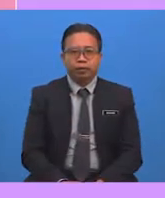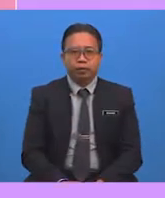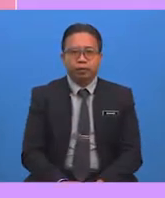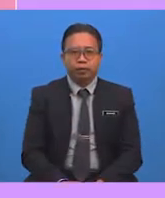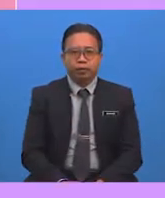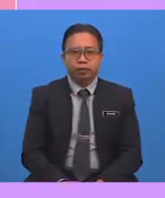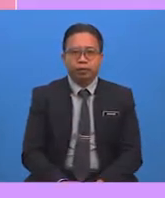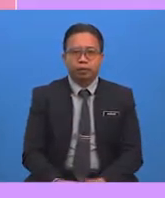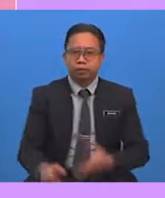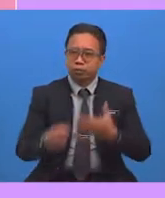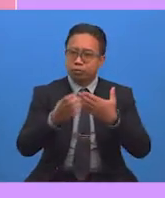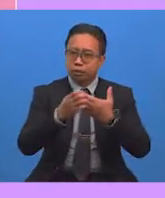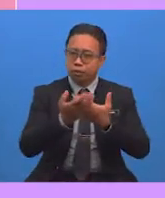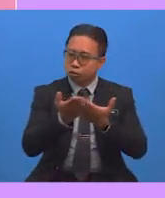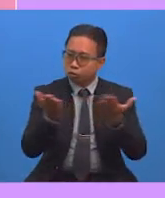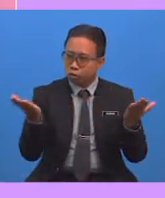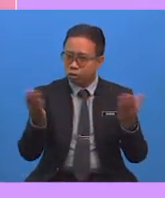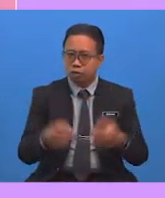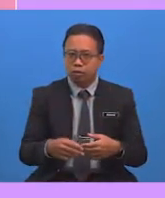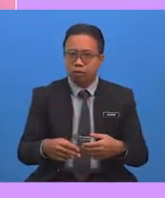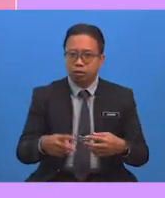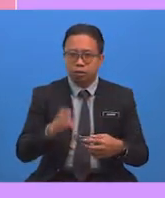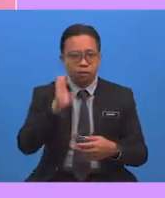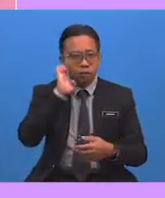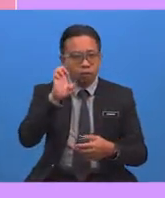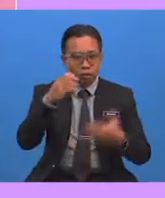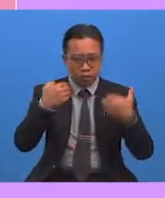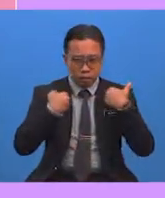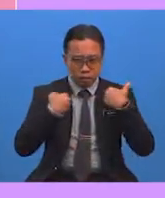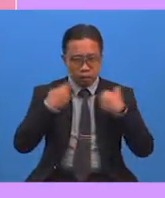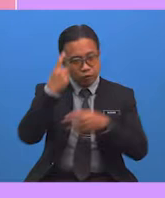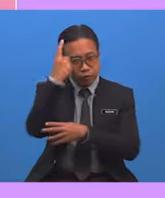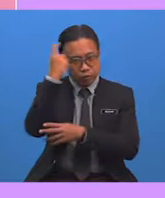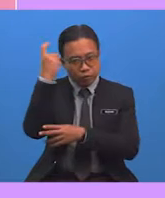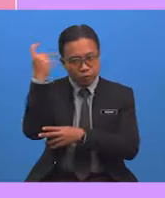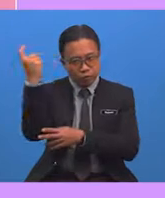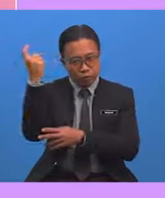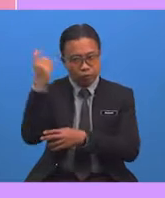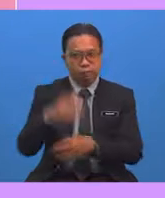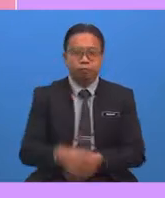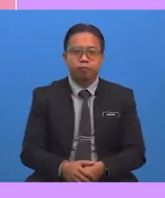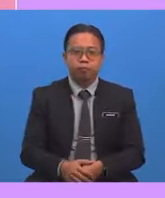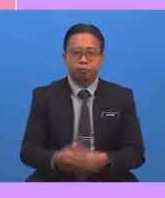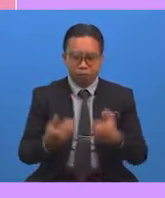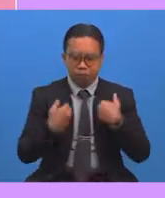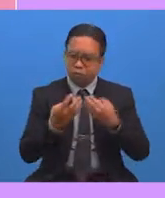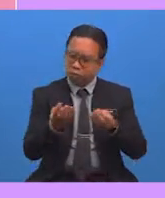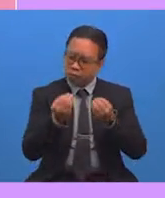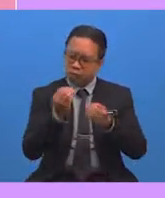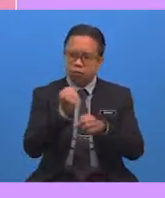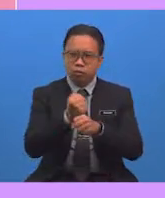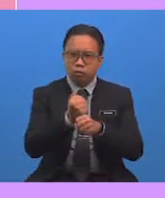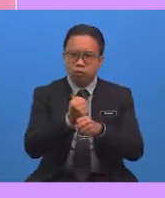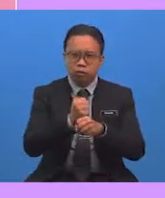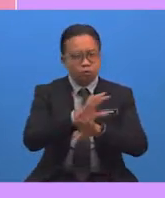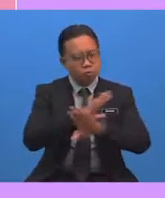Explanation: he had a dream and worked with determination, never